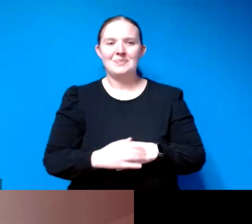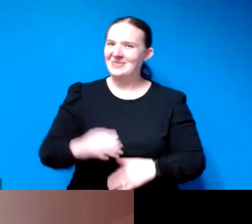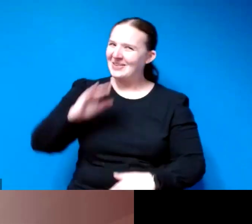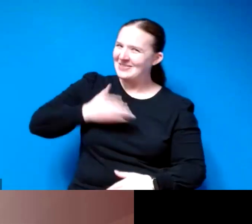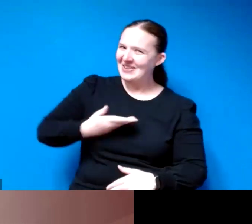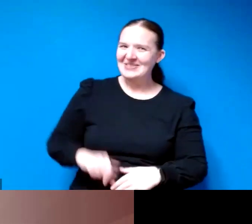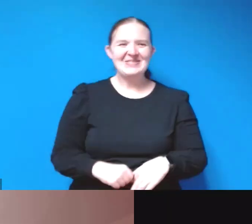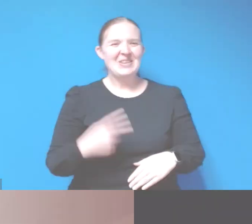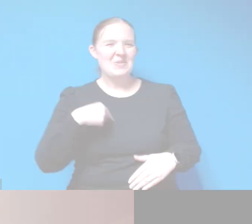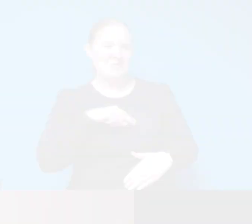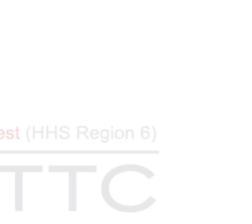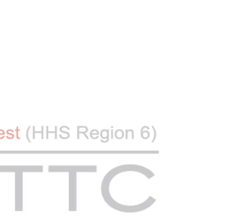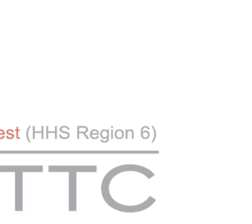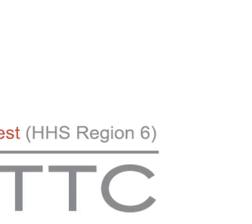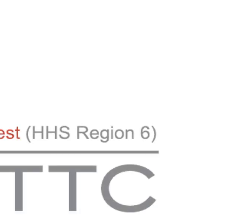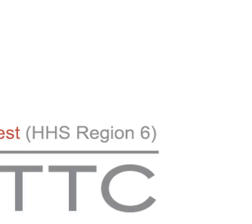you're great